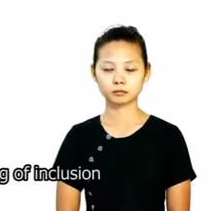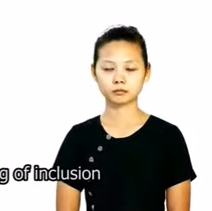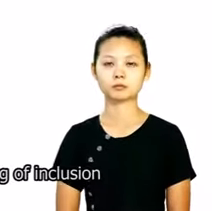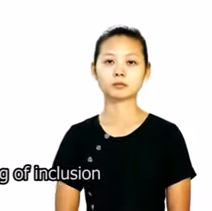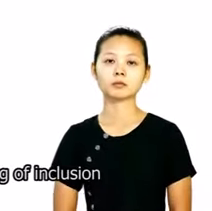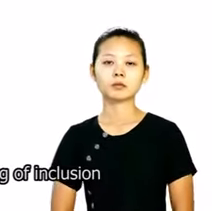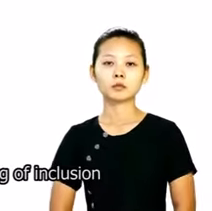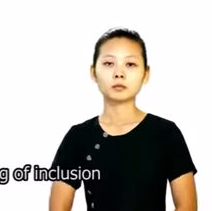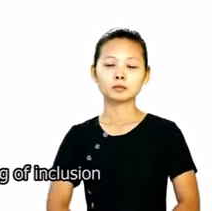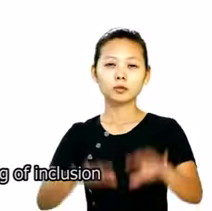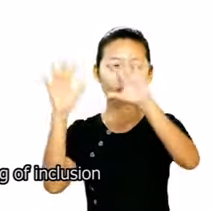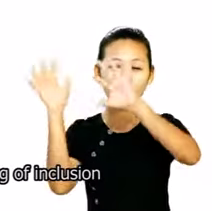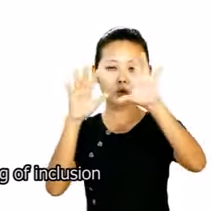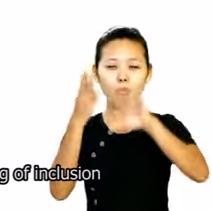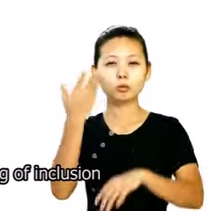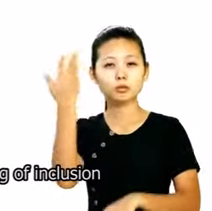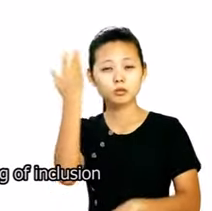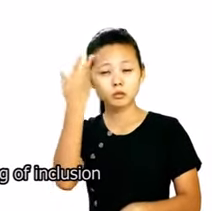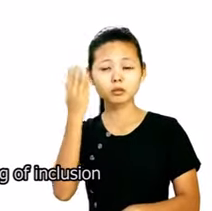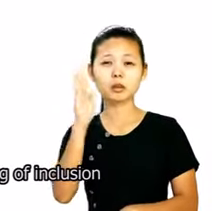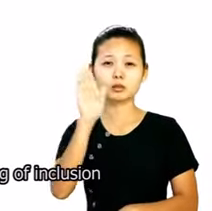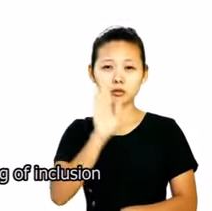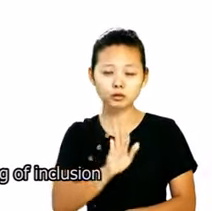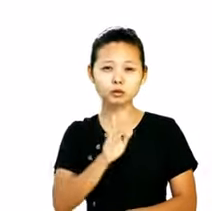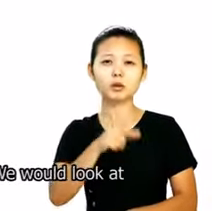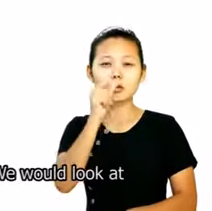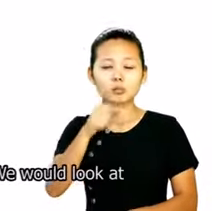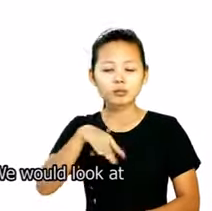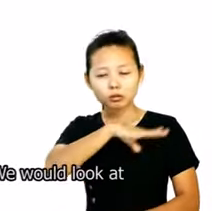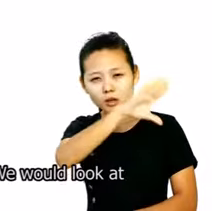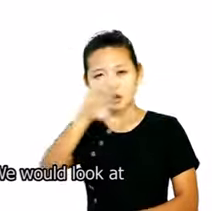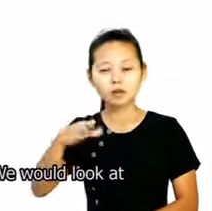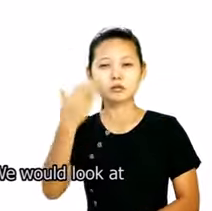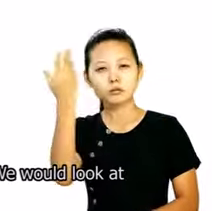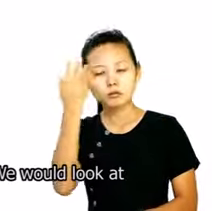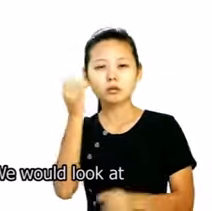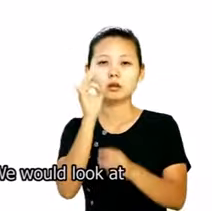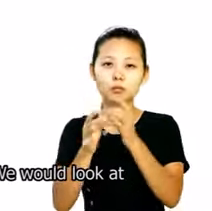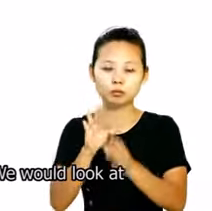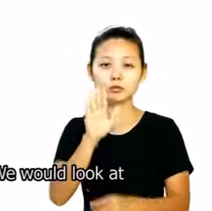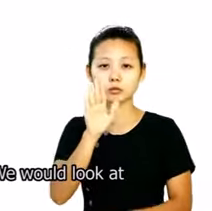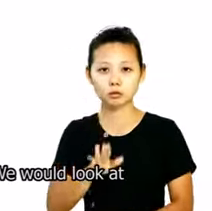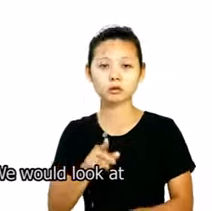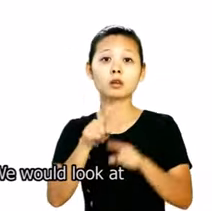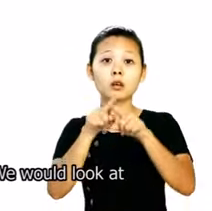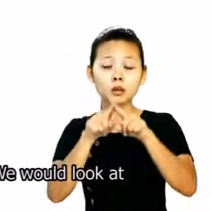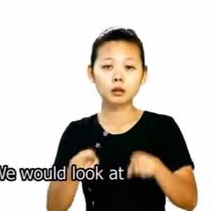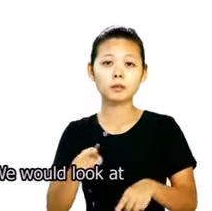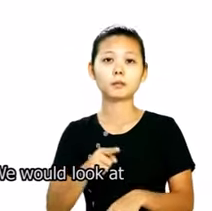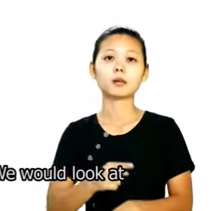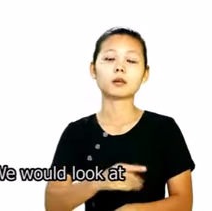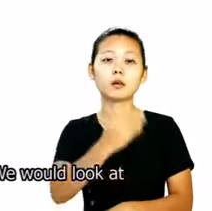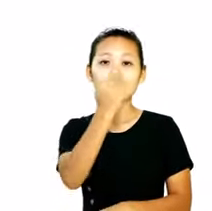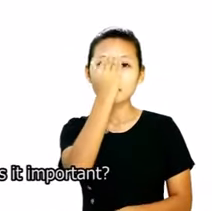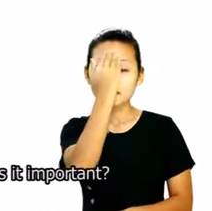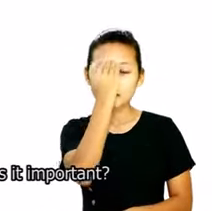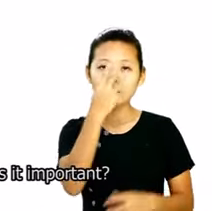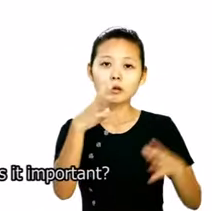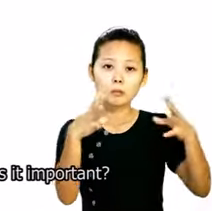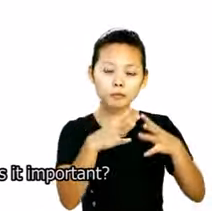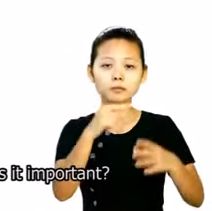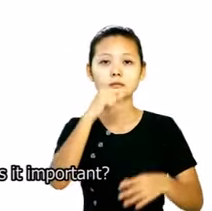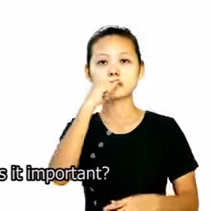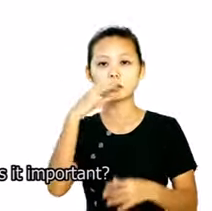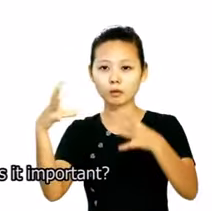Now that we have a better understanding of inclusion and the rights of persons with disabilities, we will look at